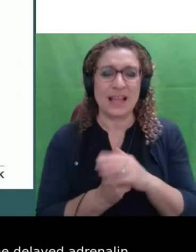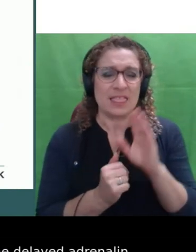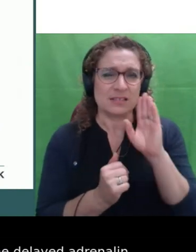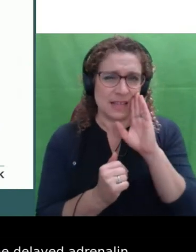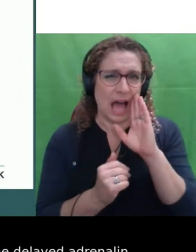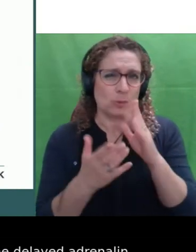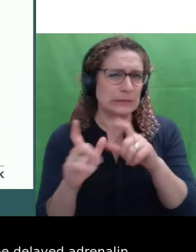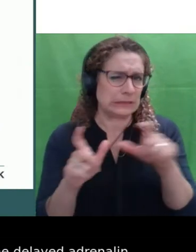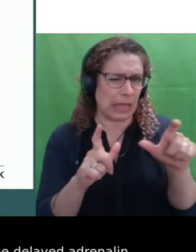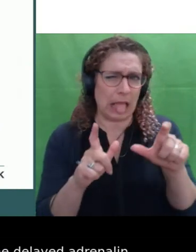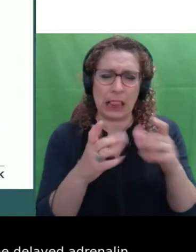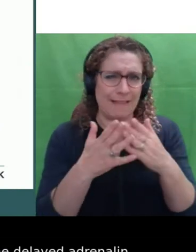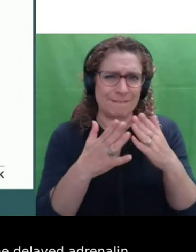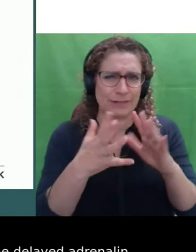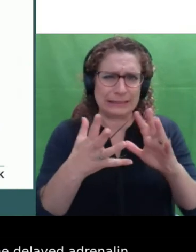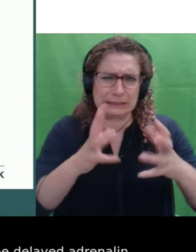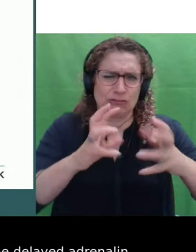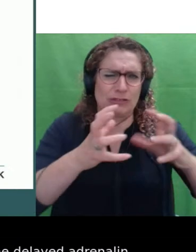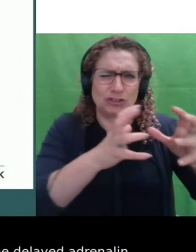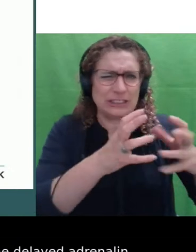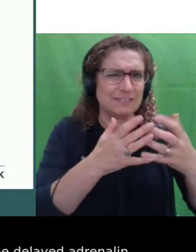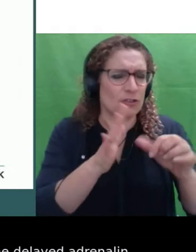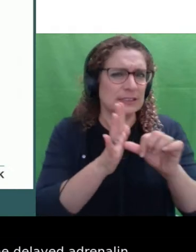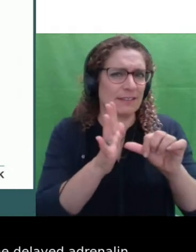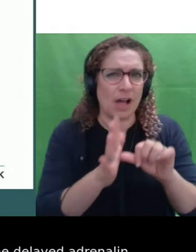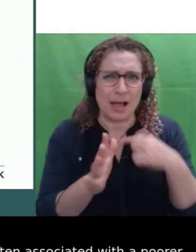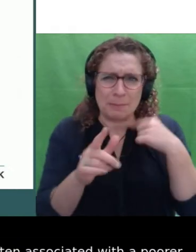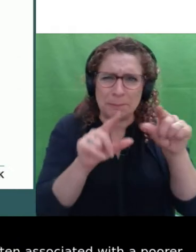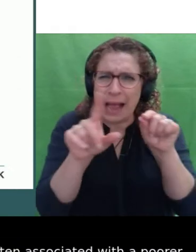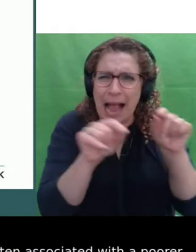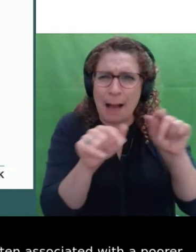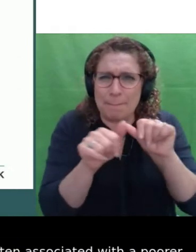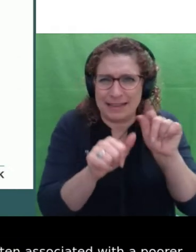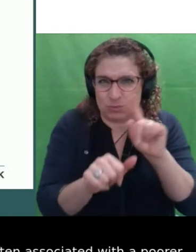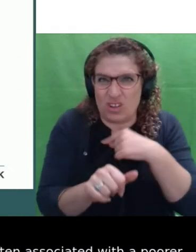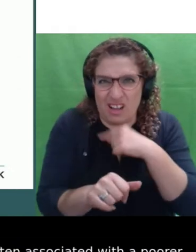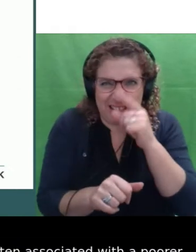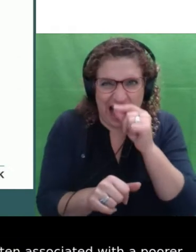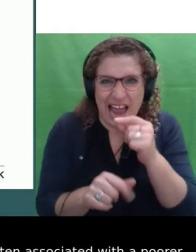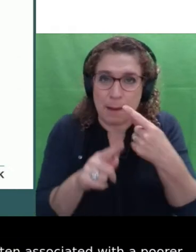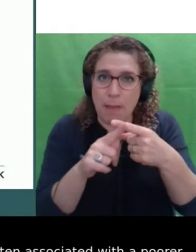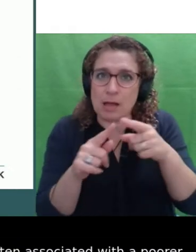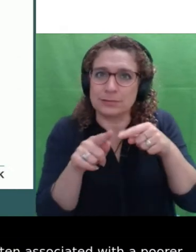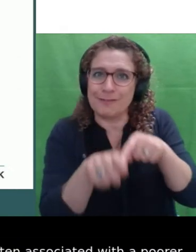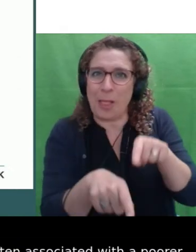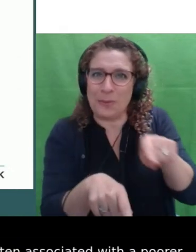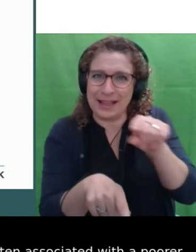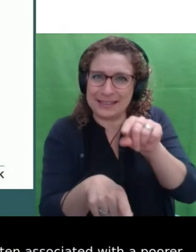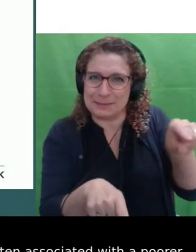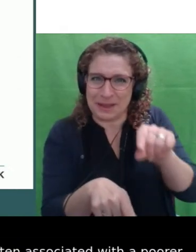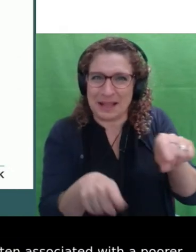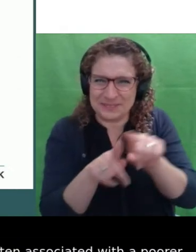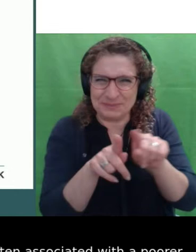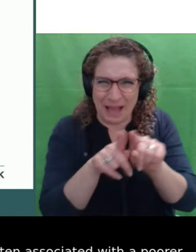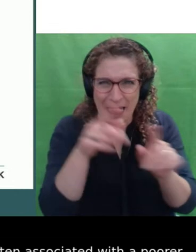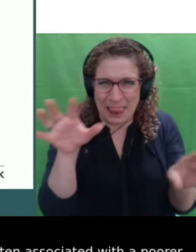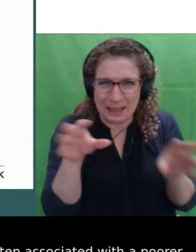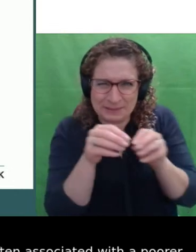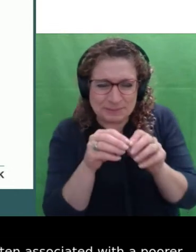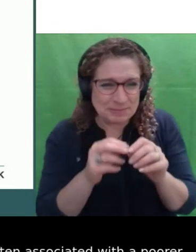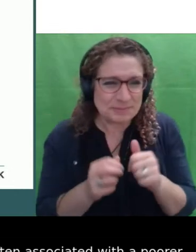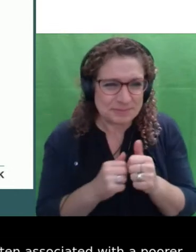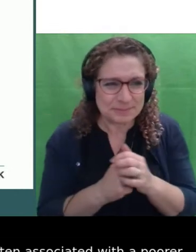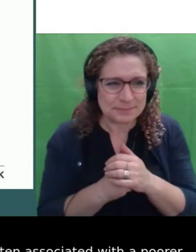so we think about treatment of allergic reaction obviously assessment where we're breathing in circulation that's abnormal at all adrenaline